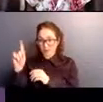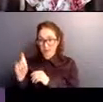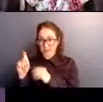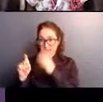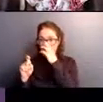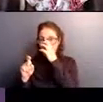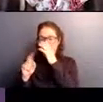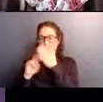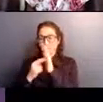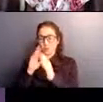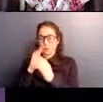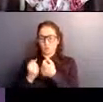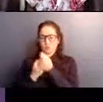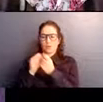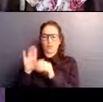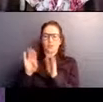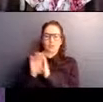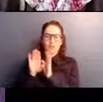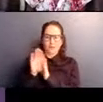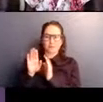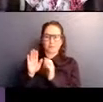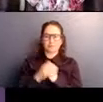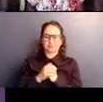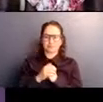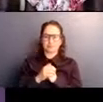it supports their development personally.